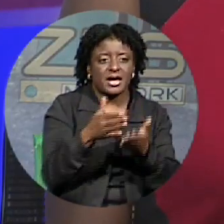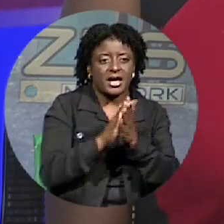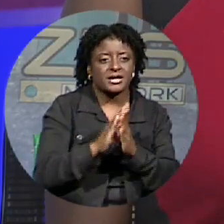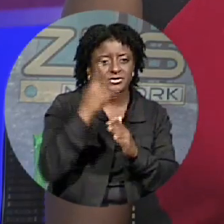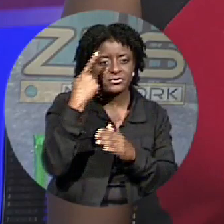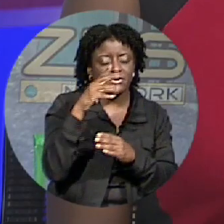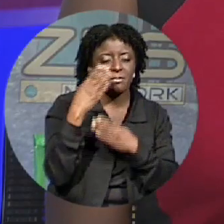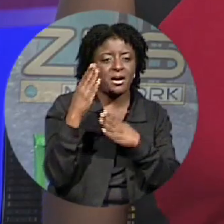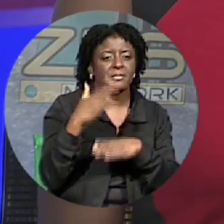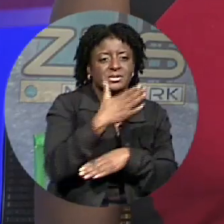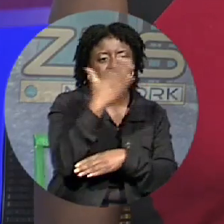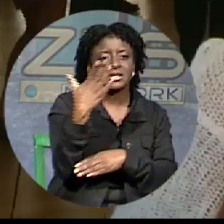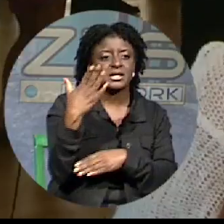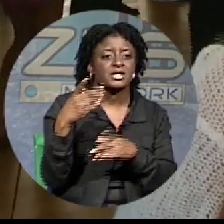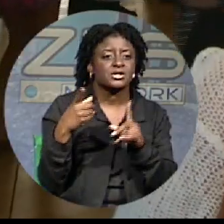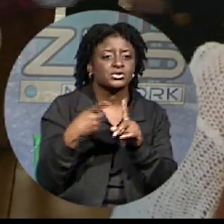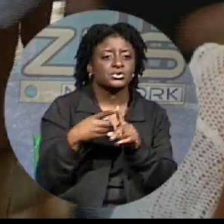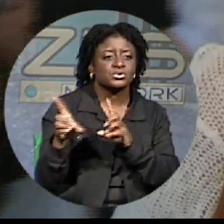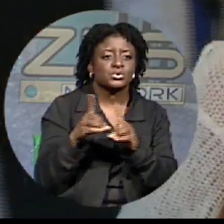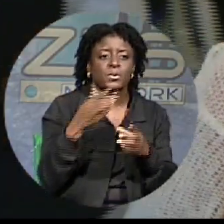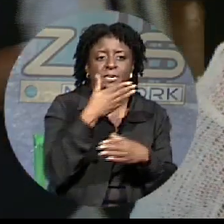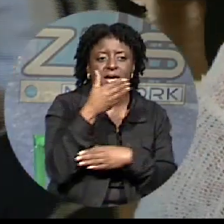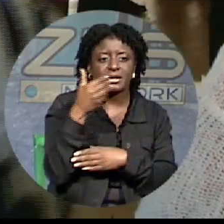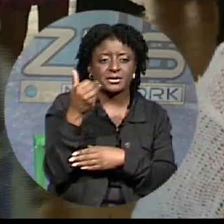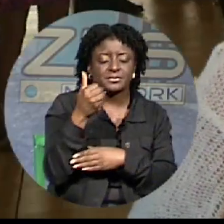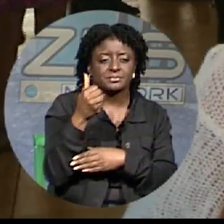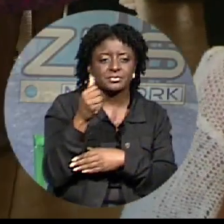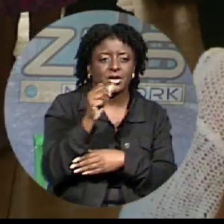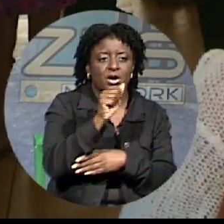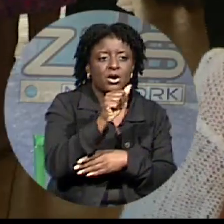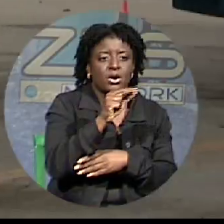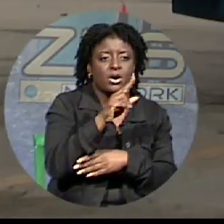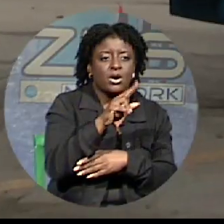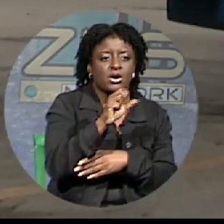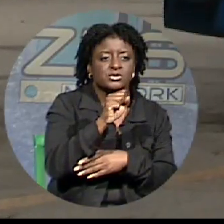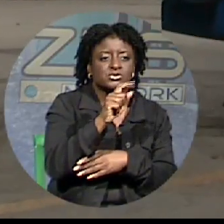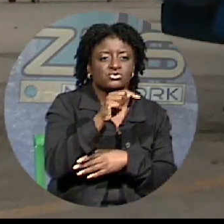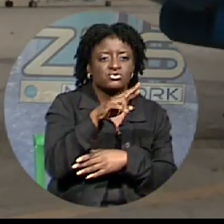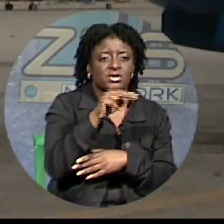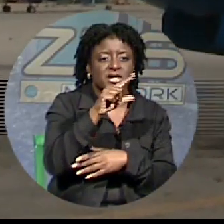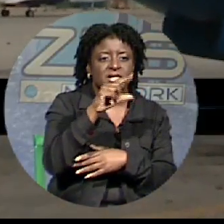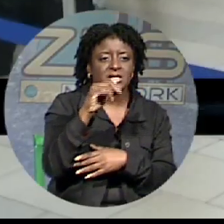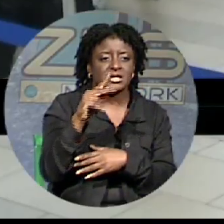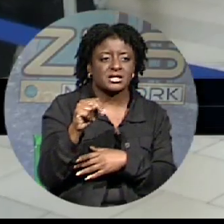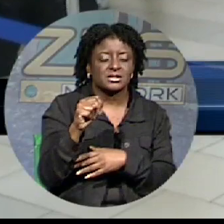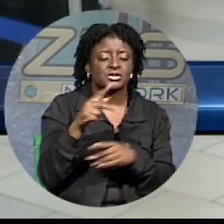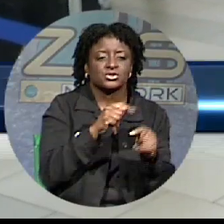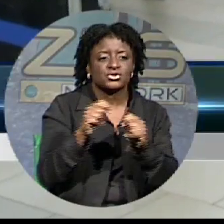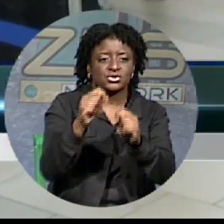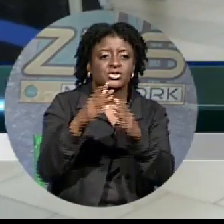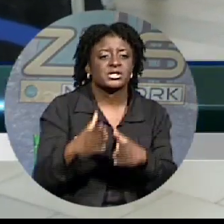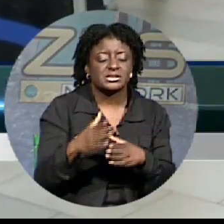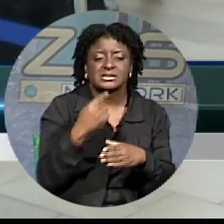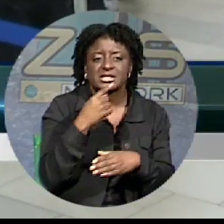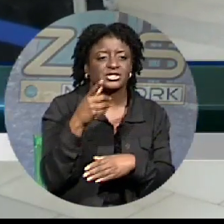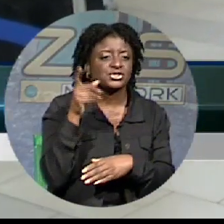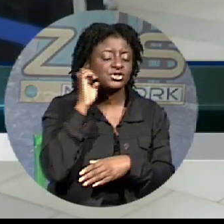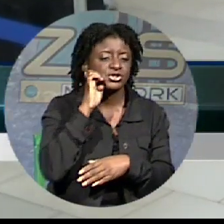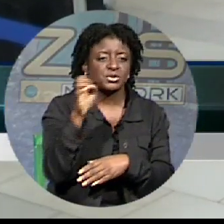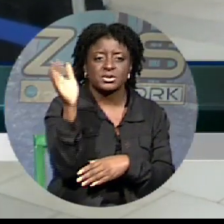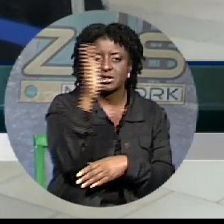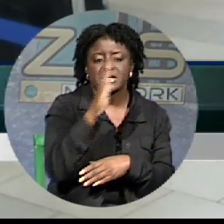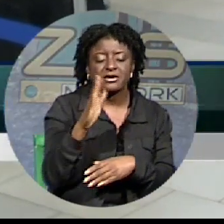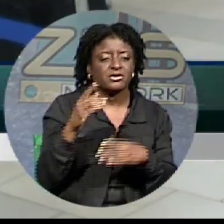to do better. Australian tourist Jane Denning says she will never book Bahamas Air again. This is a glimpse of the